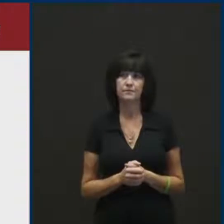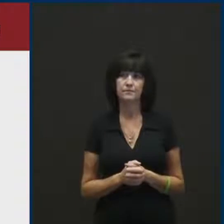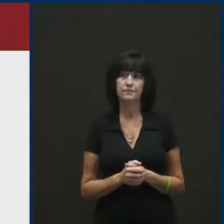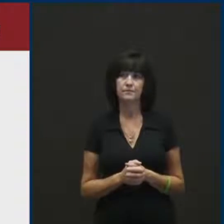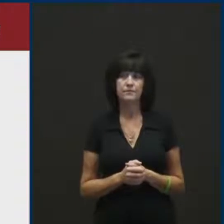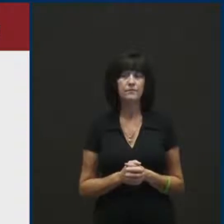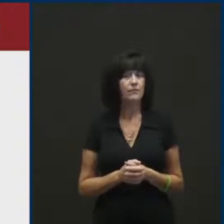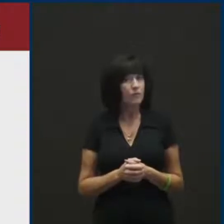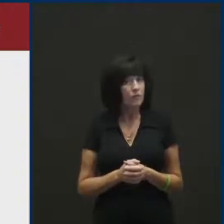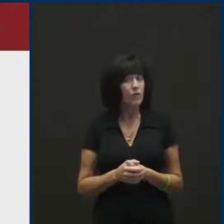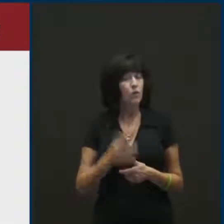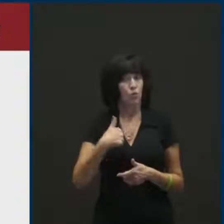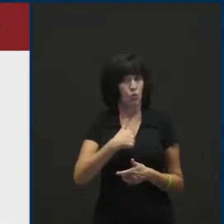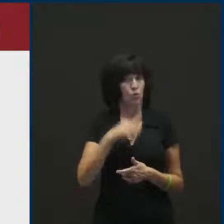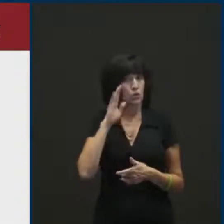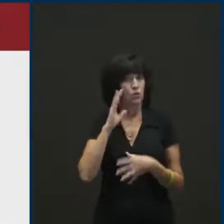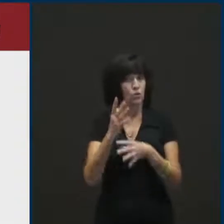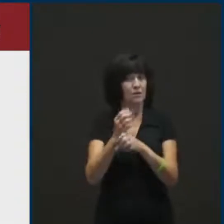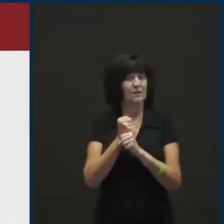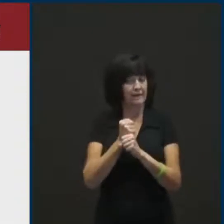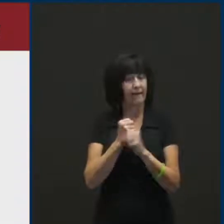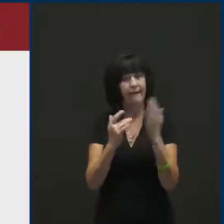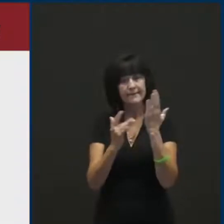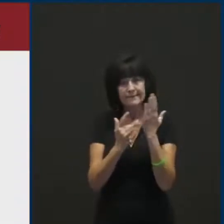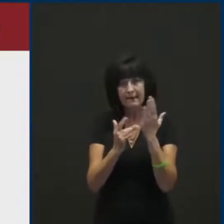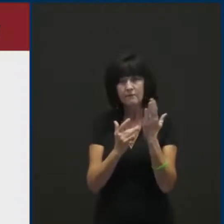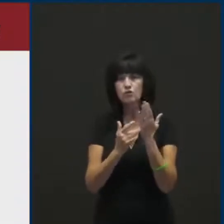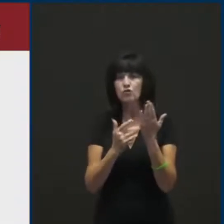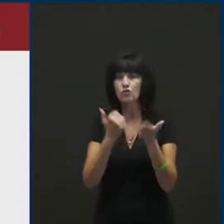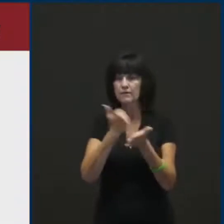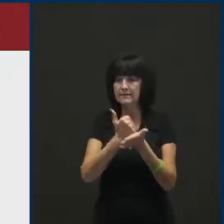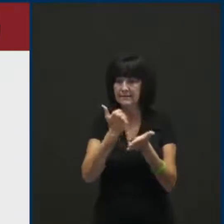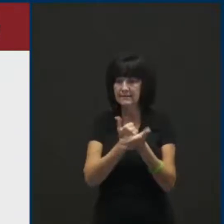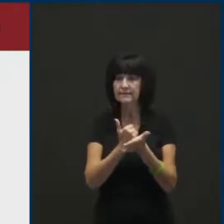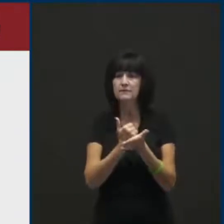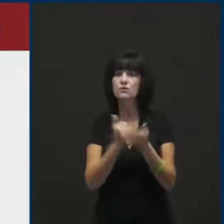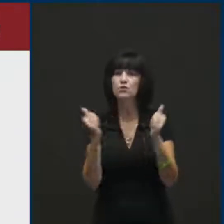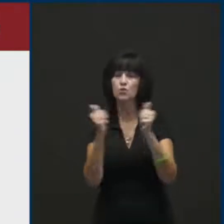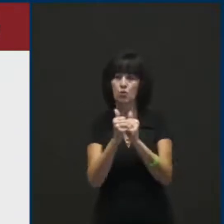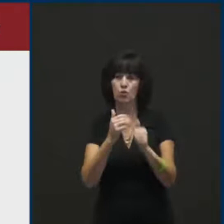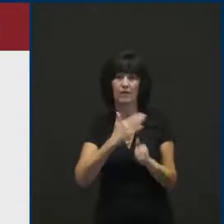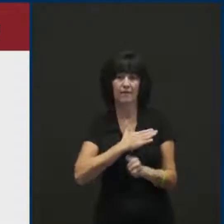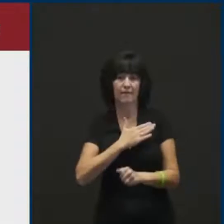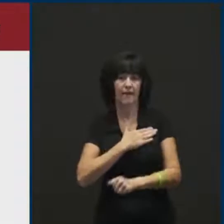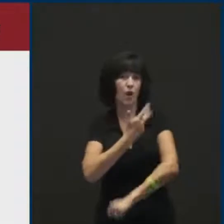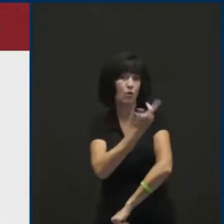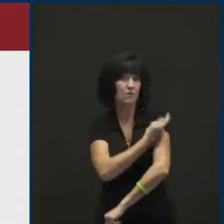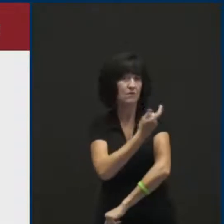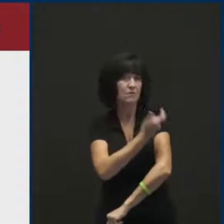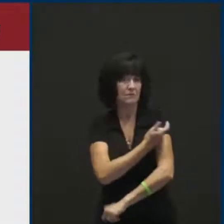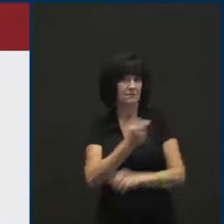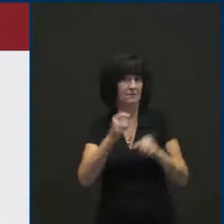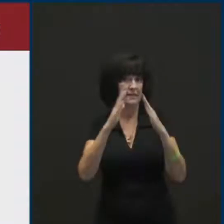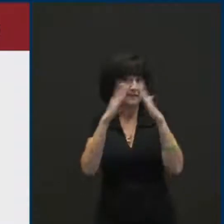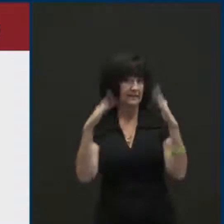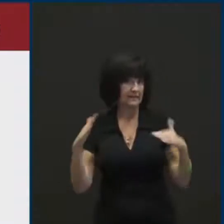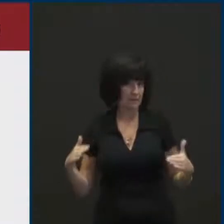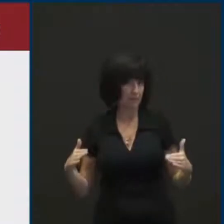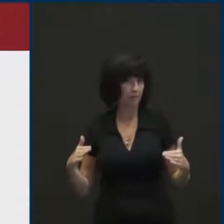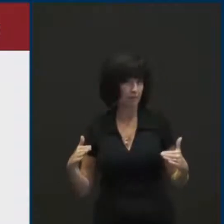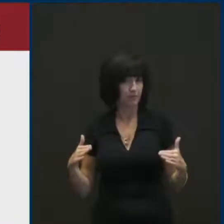be receiving and providing technical assistance on our immunization information system. This is